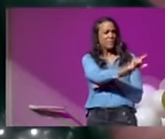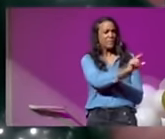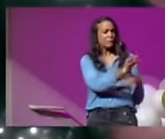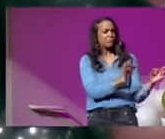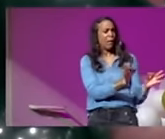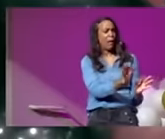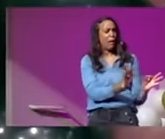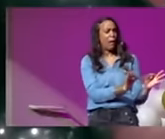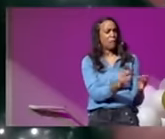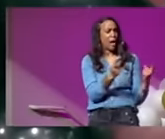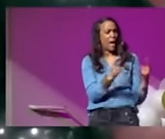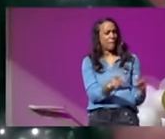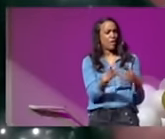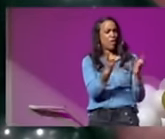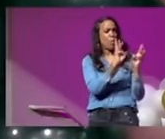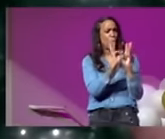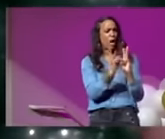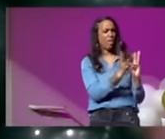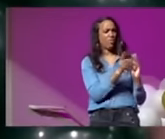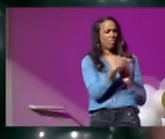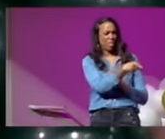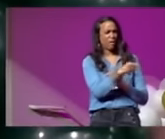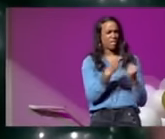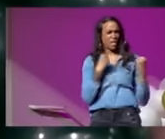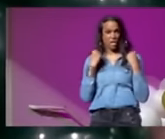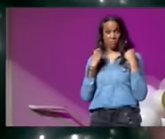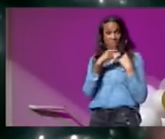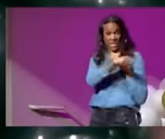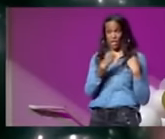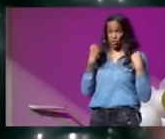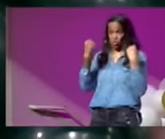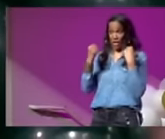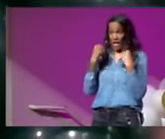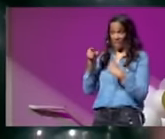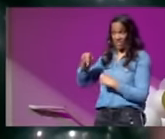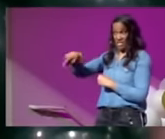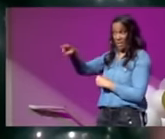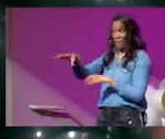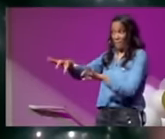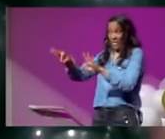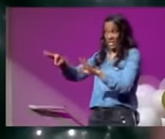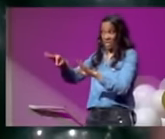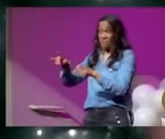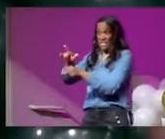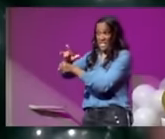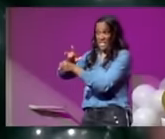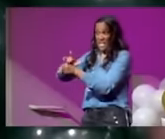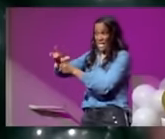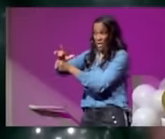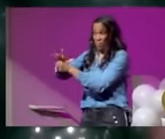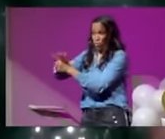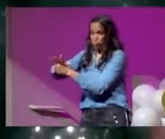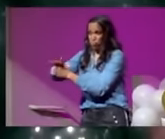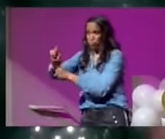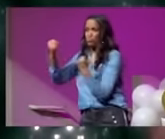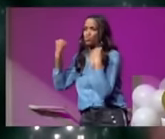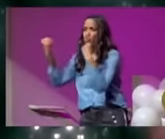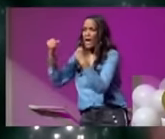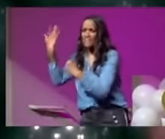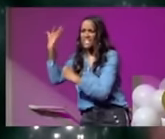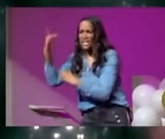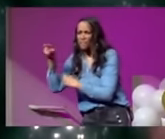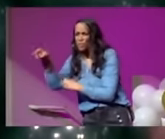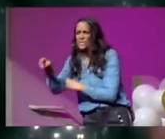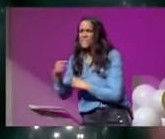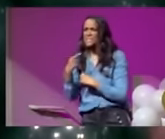Chris said to me as Chris is driving me from the airport in Syracuse to my hotel. And